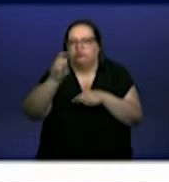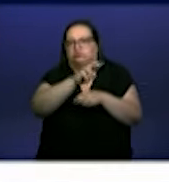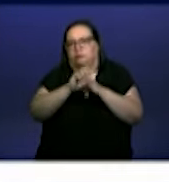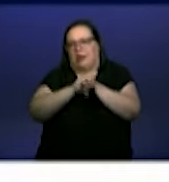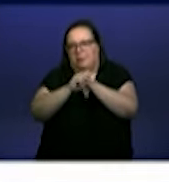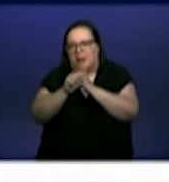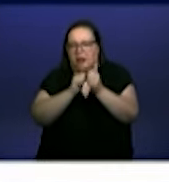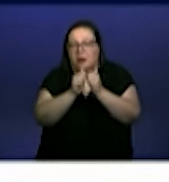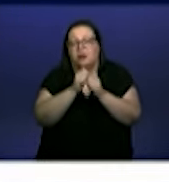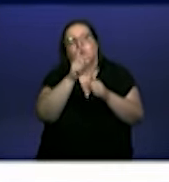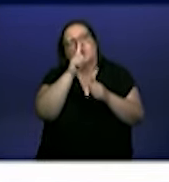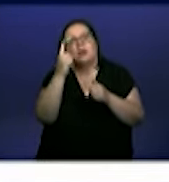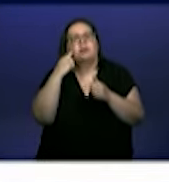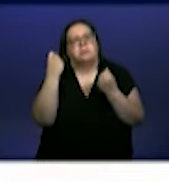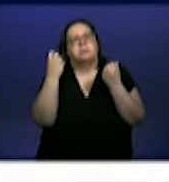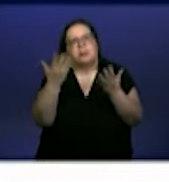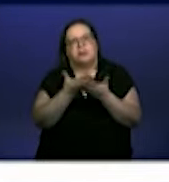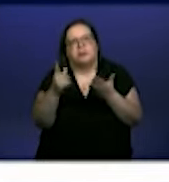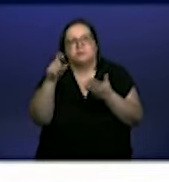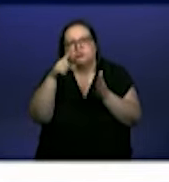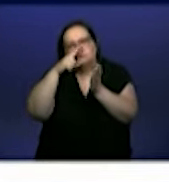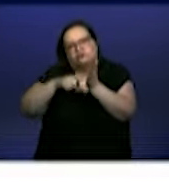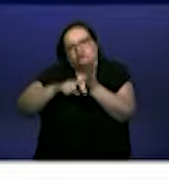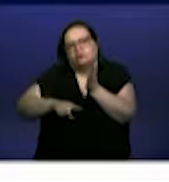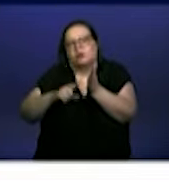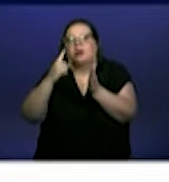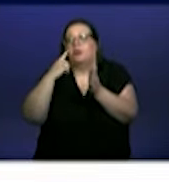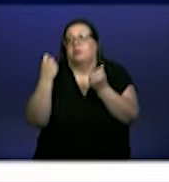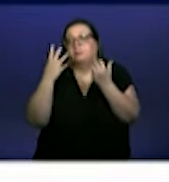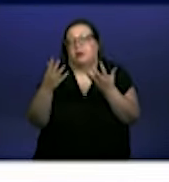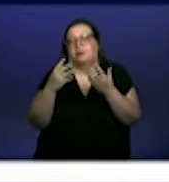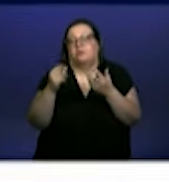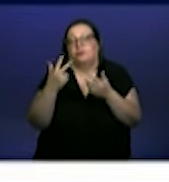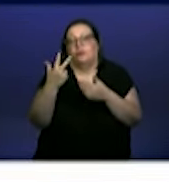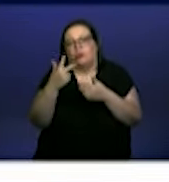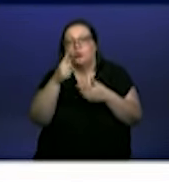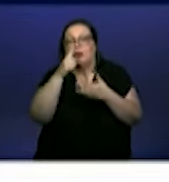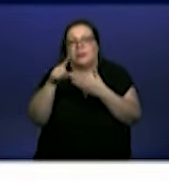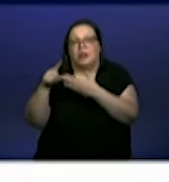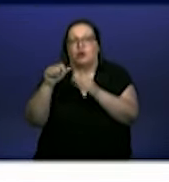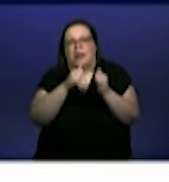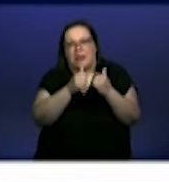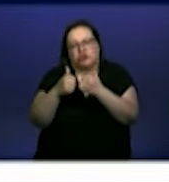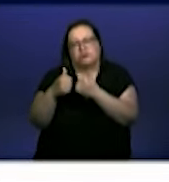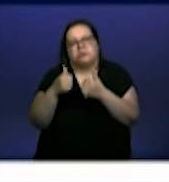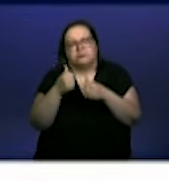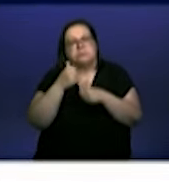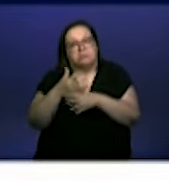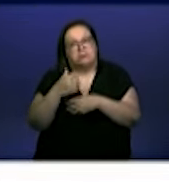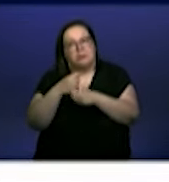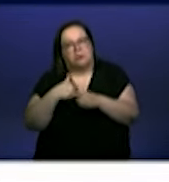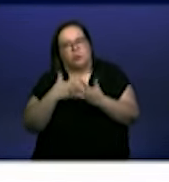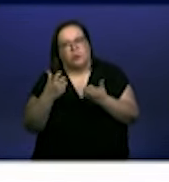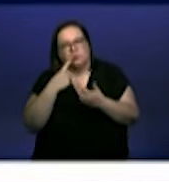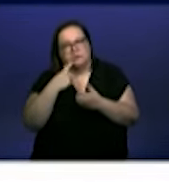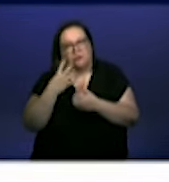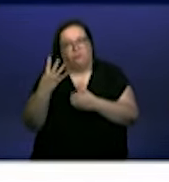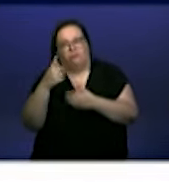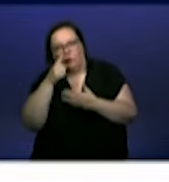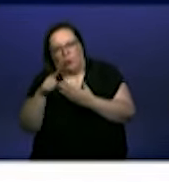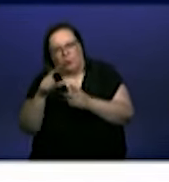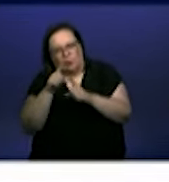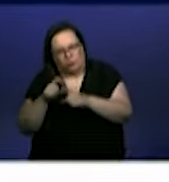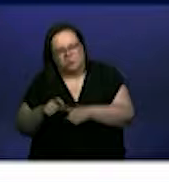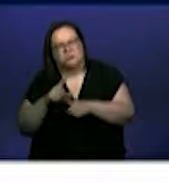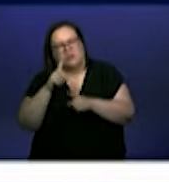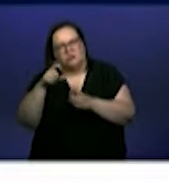think that there's a lot of things that need to be investigated. I think a lot of the three-letter agencies that make me want to say the four-letter words, we need to look into them. We can't have